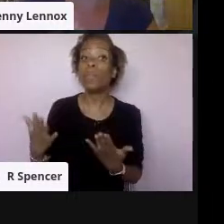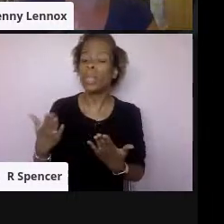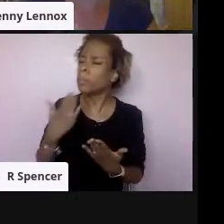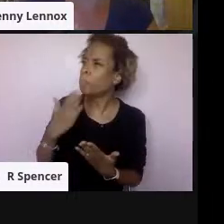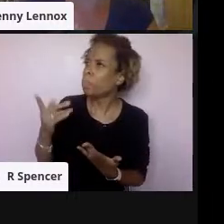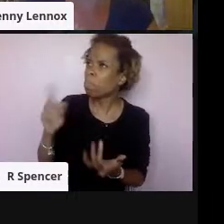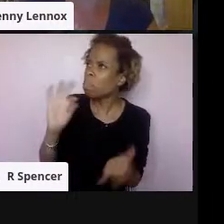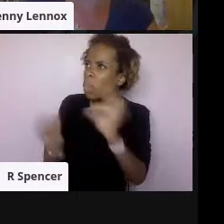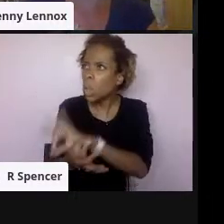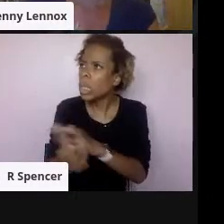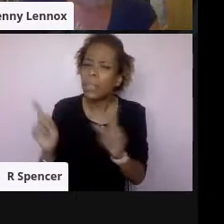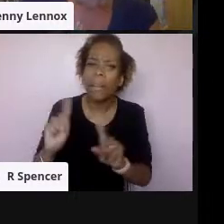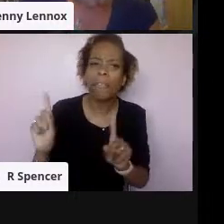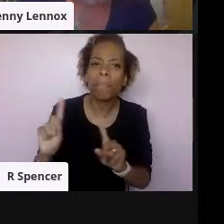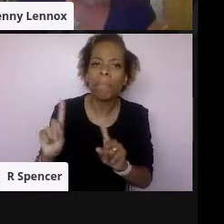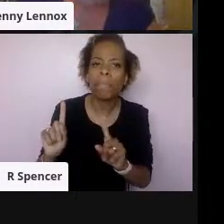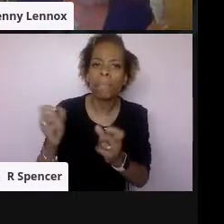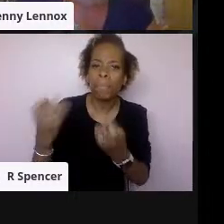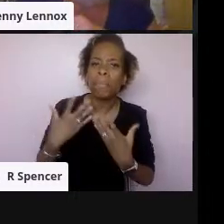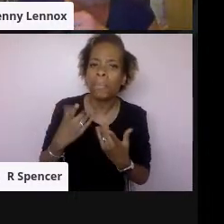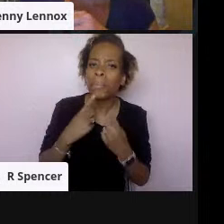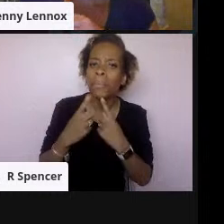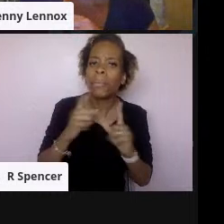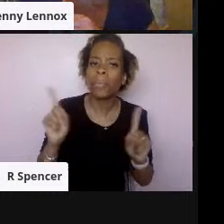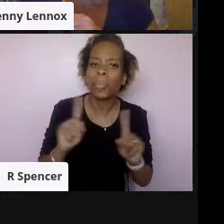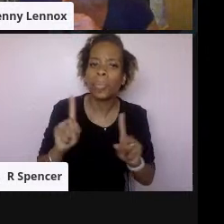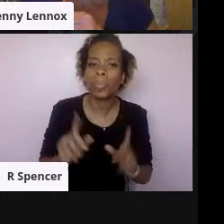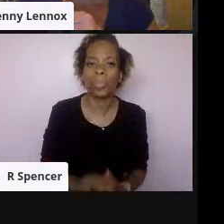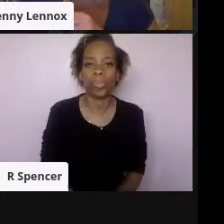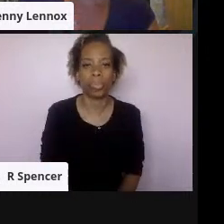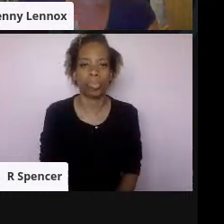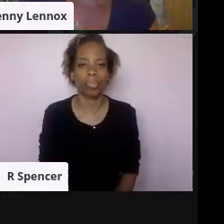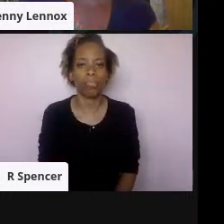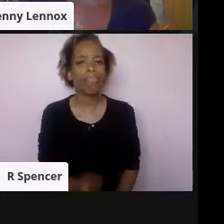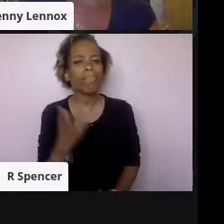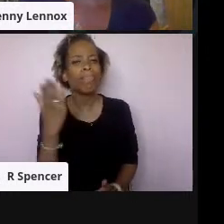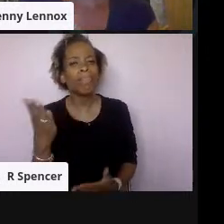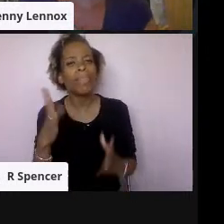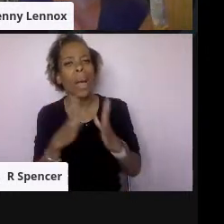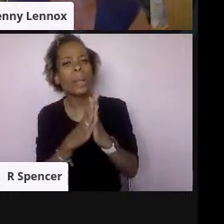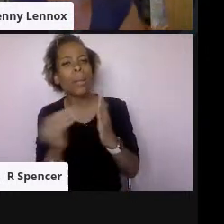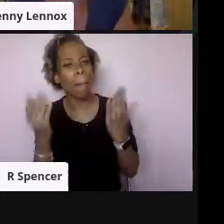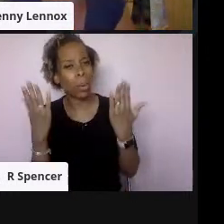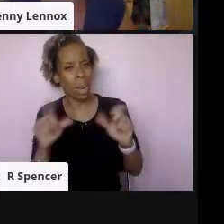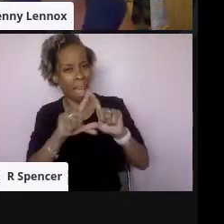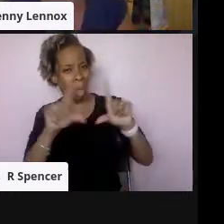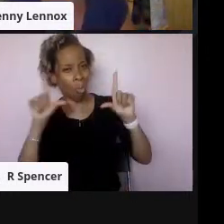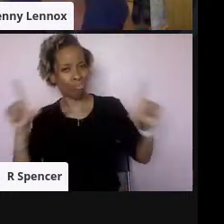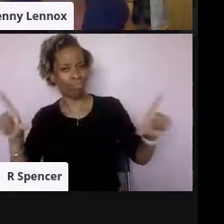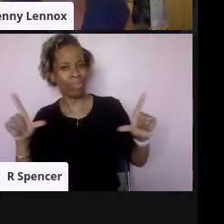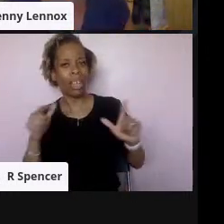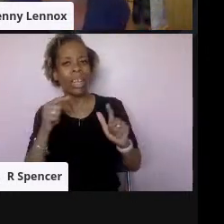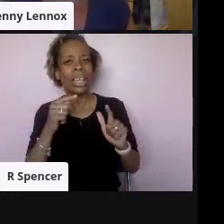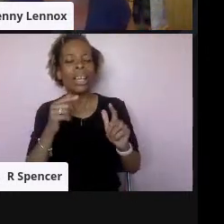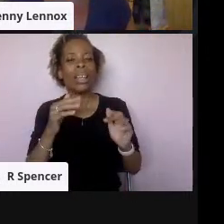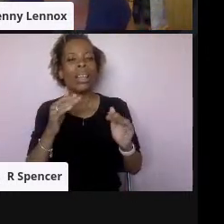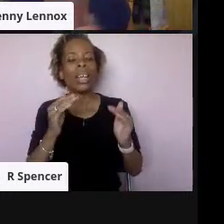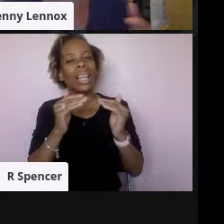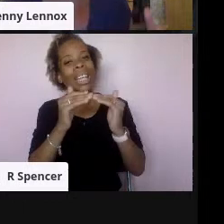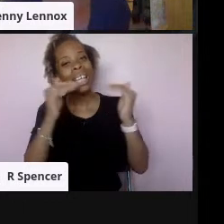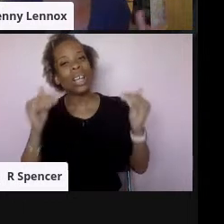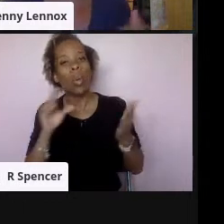going to produce that you can use? So looking at some of the data you might get from an equal pay audit, this is looking at